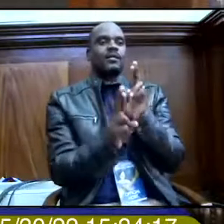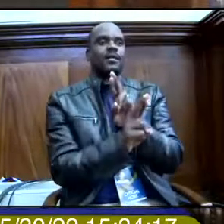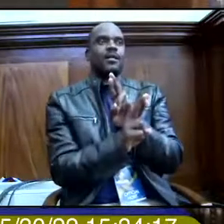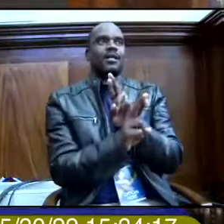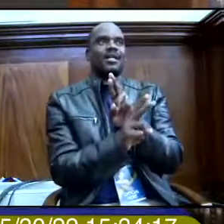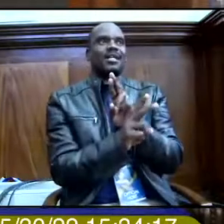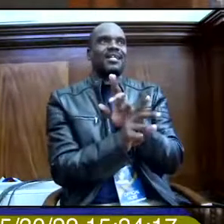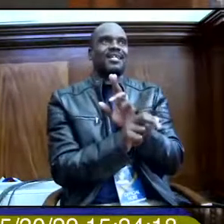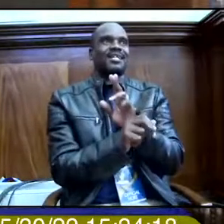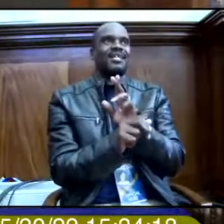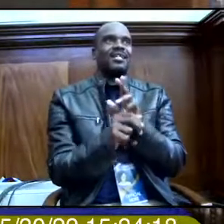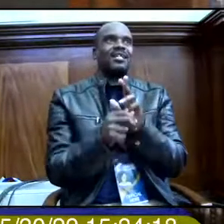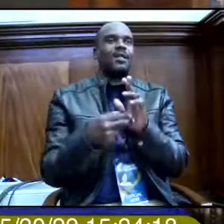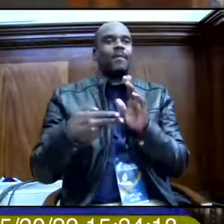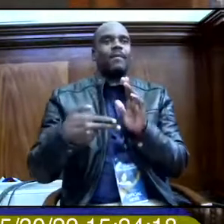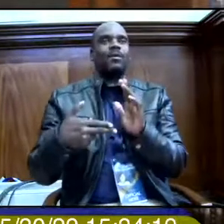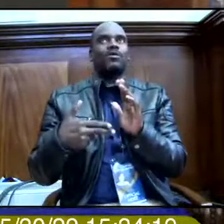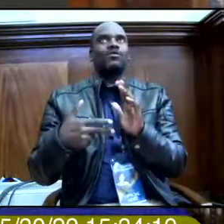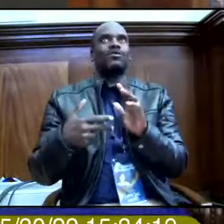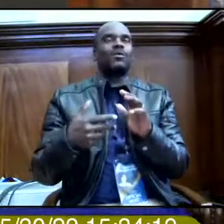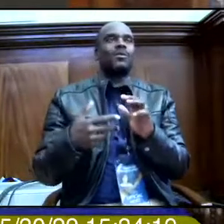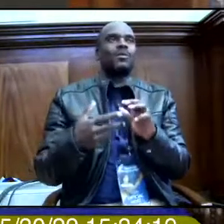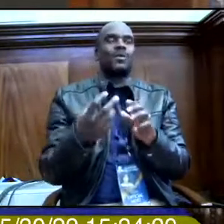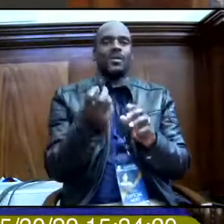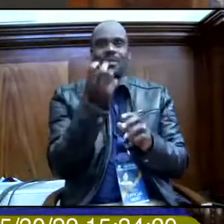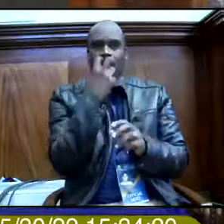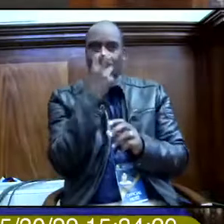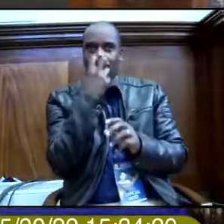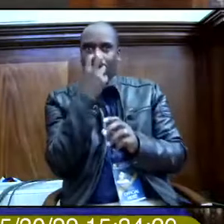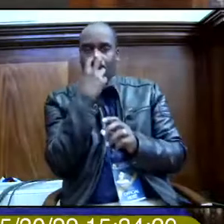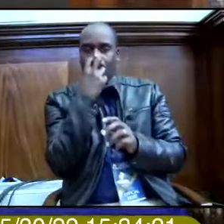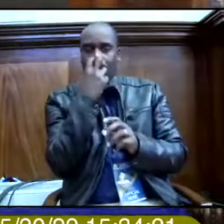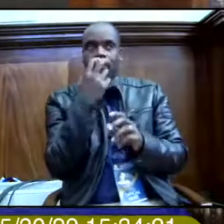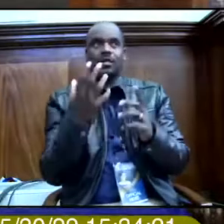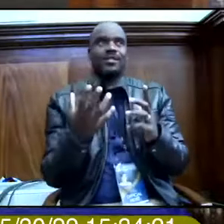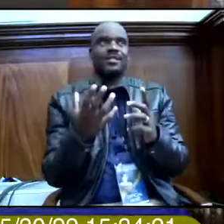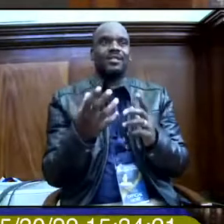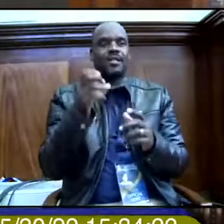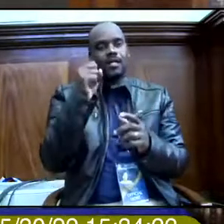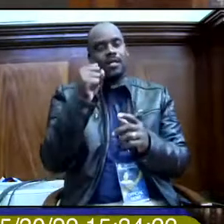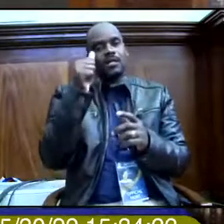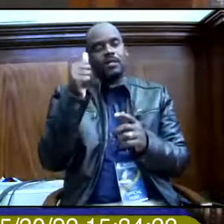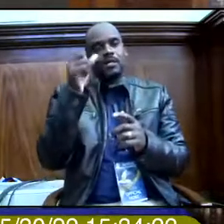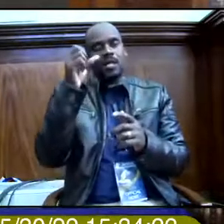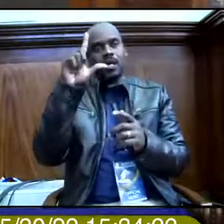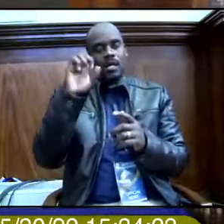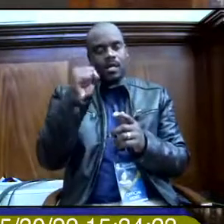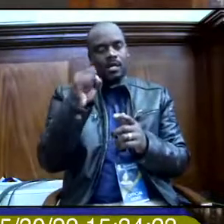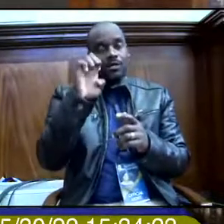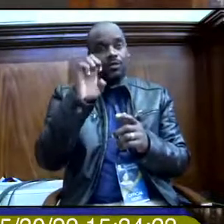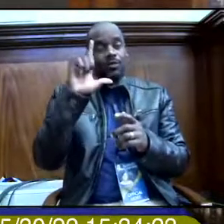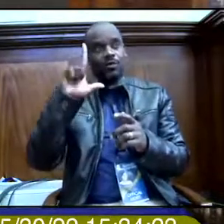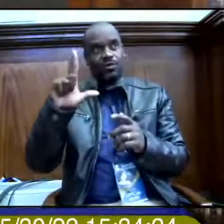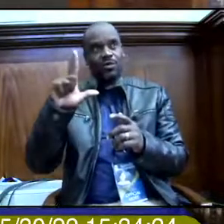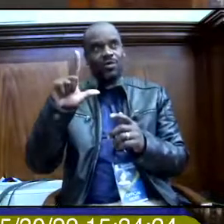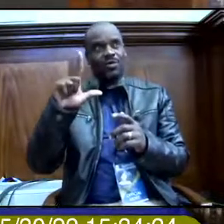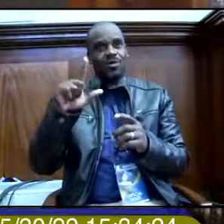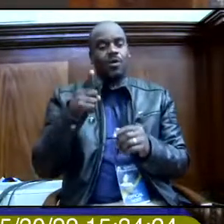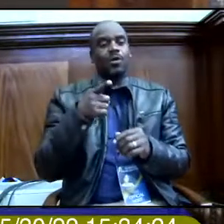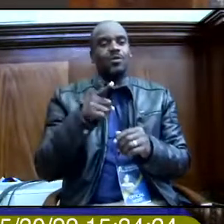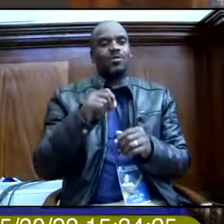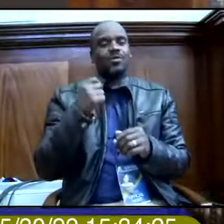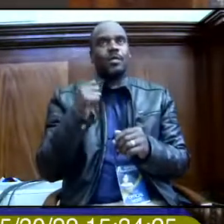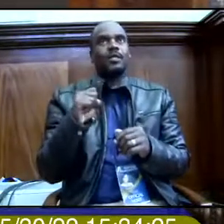petrochemical oil and gas sasha which has been allowed to not only